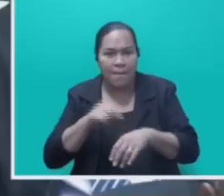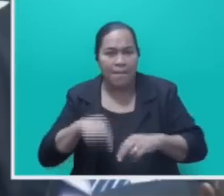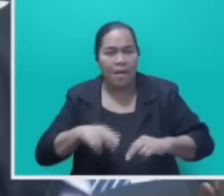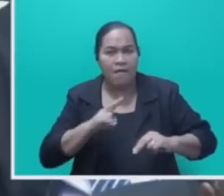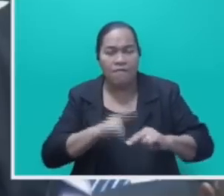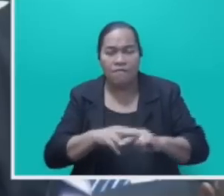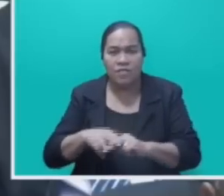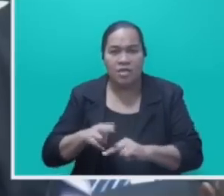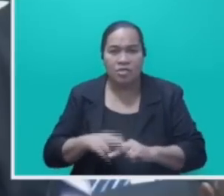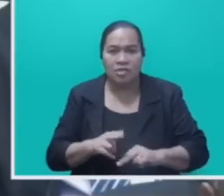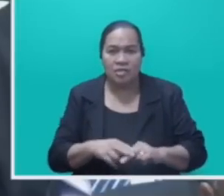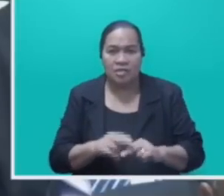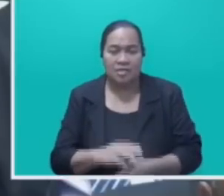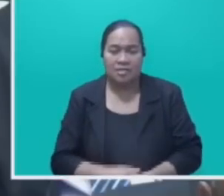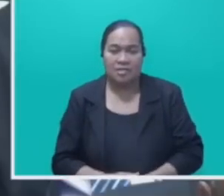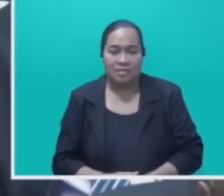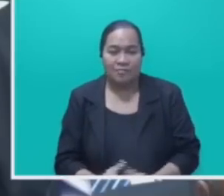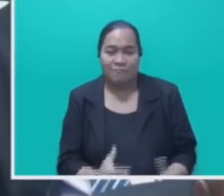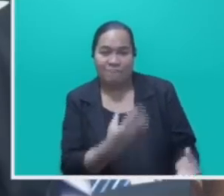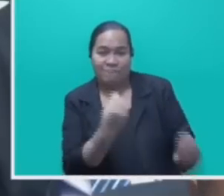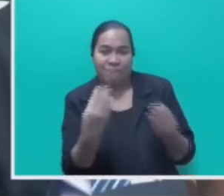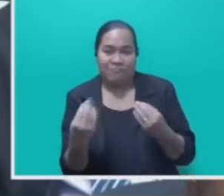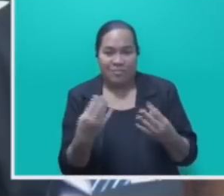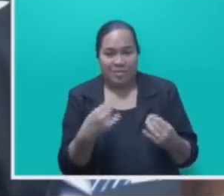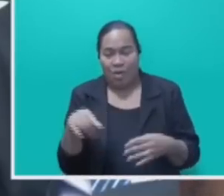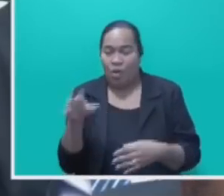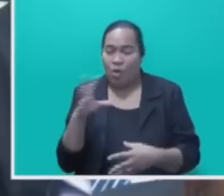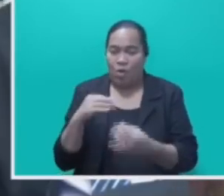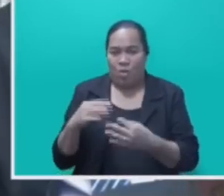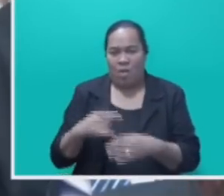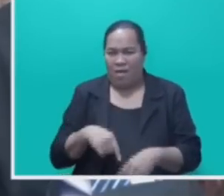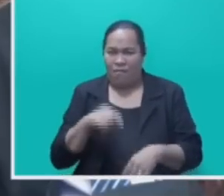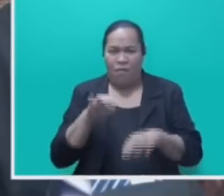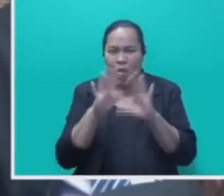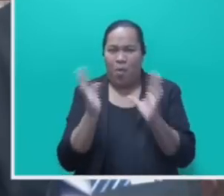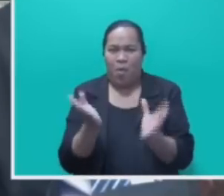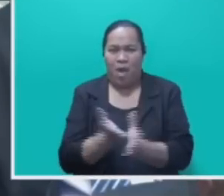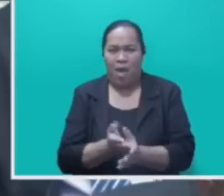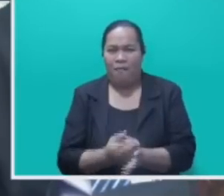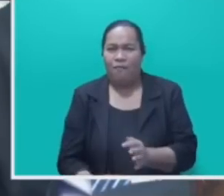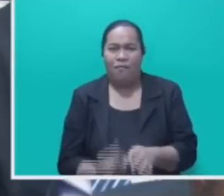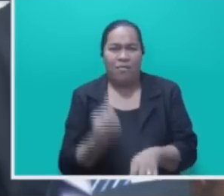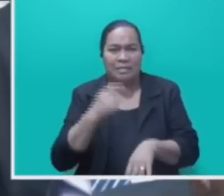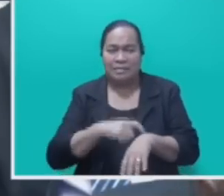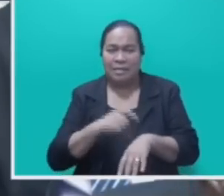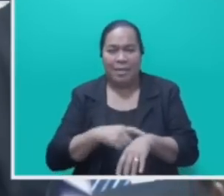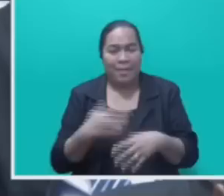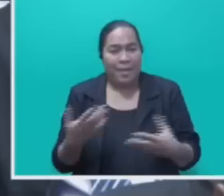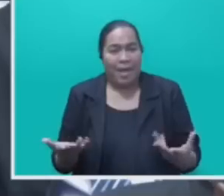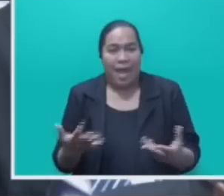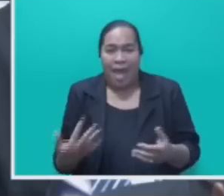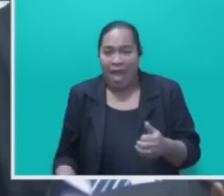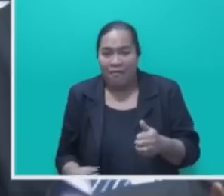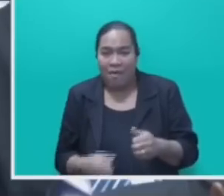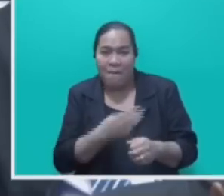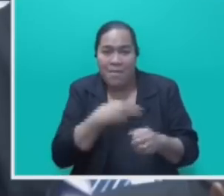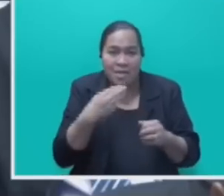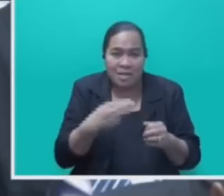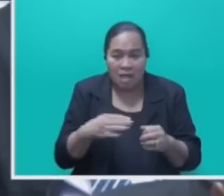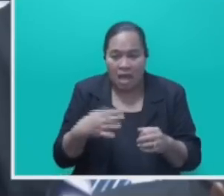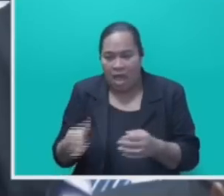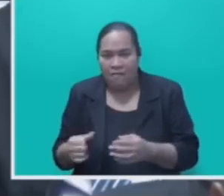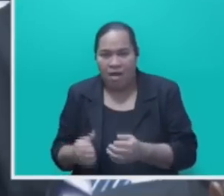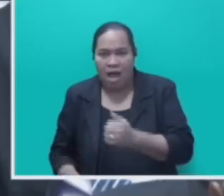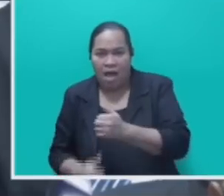and perhaps even for the world. It would appear, Mr. Speaker, it would